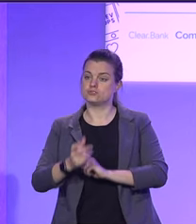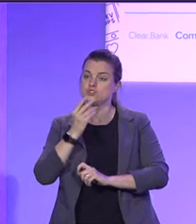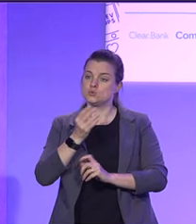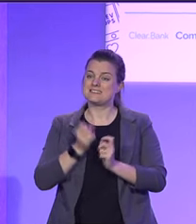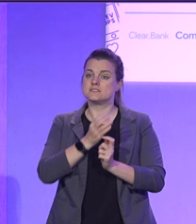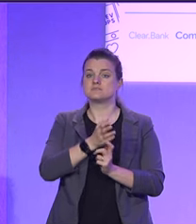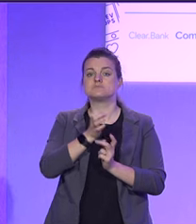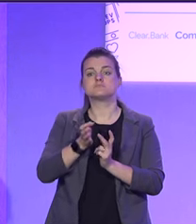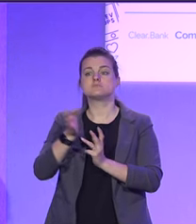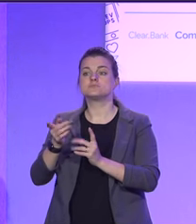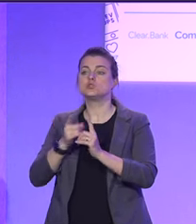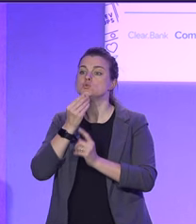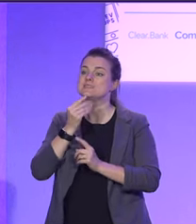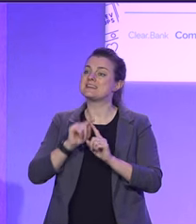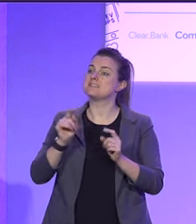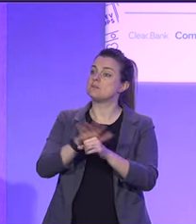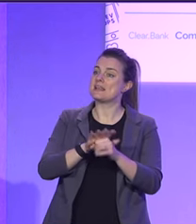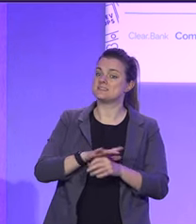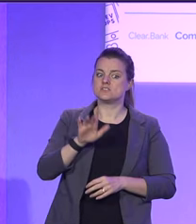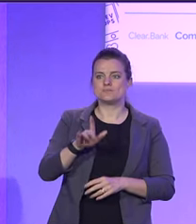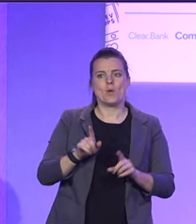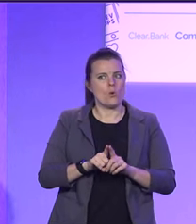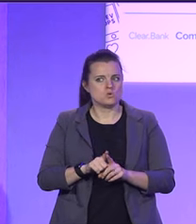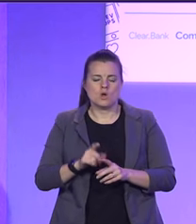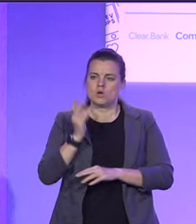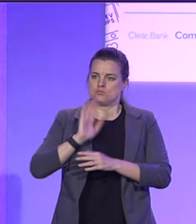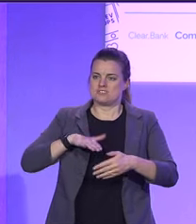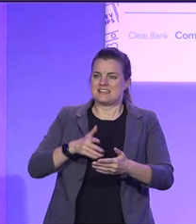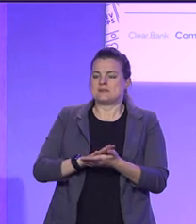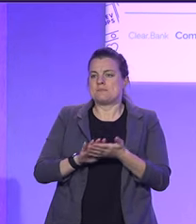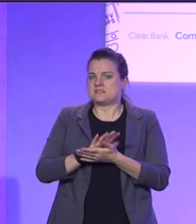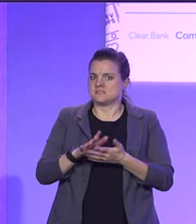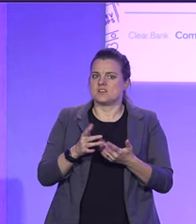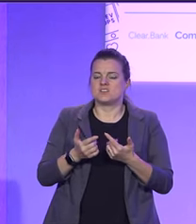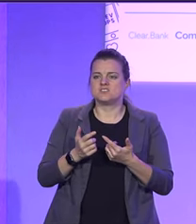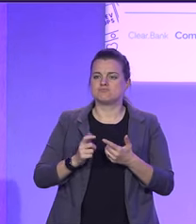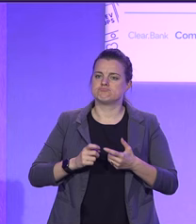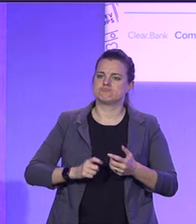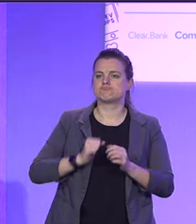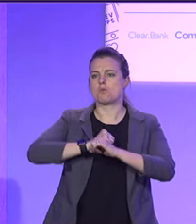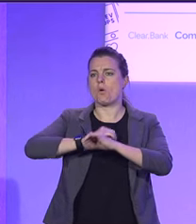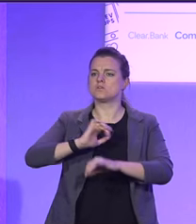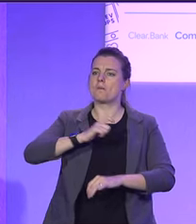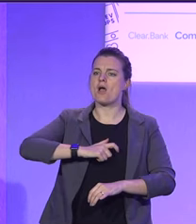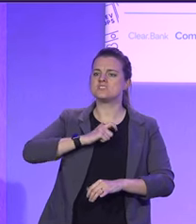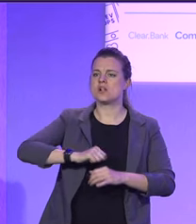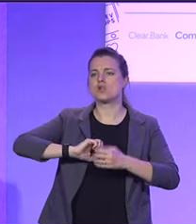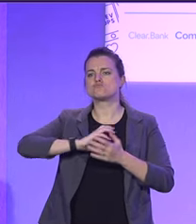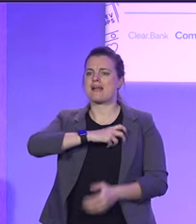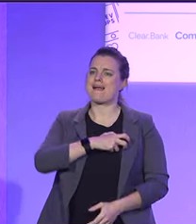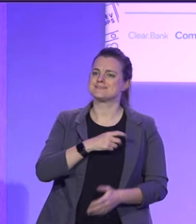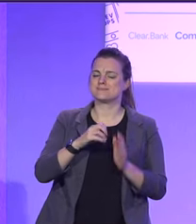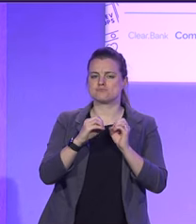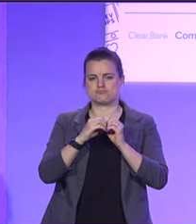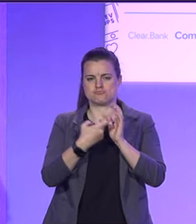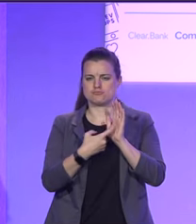personal brand and help each other out. Also, again, as I said, you spend a lot of time solving problems, and you might actually see people asking